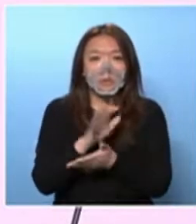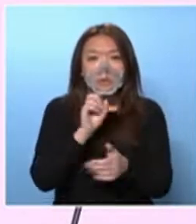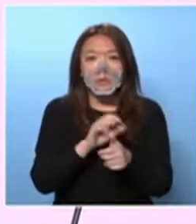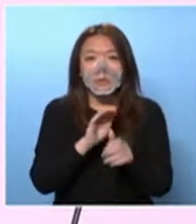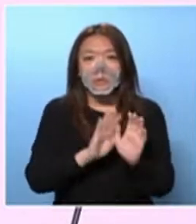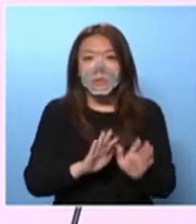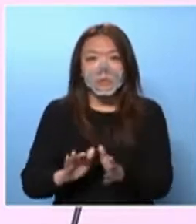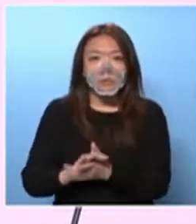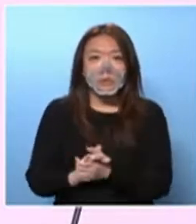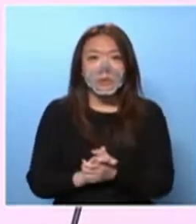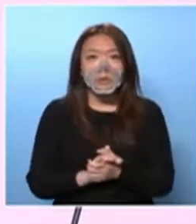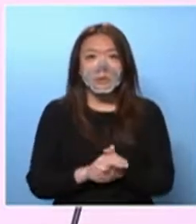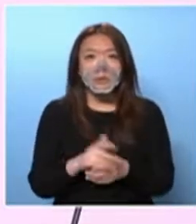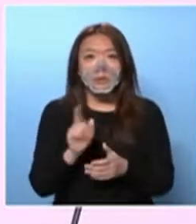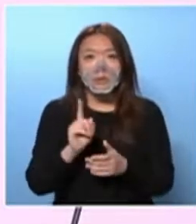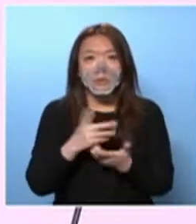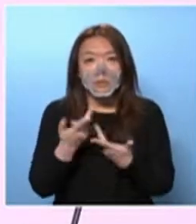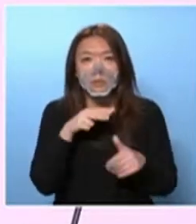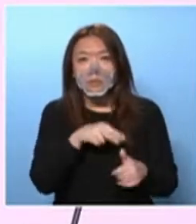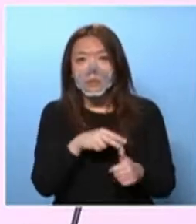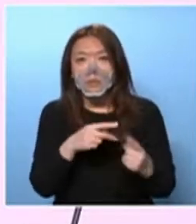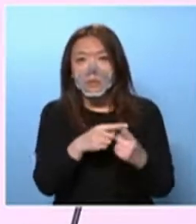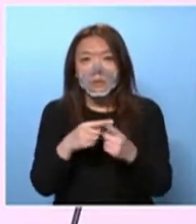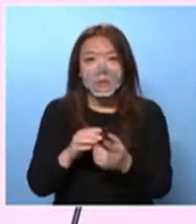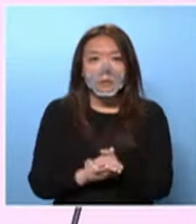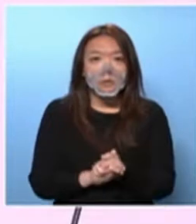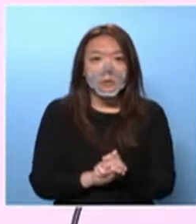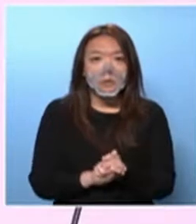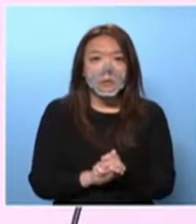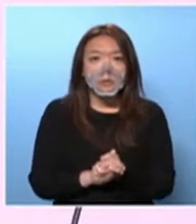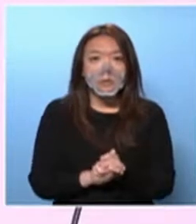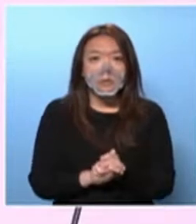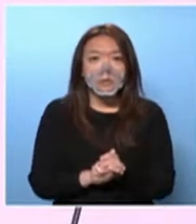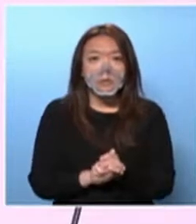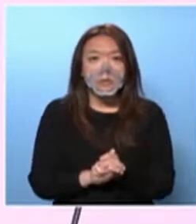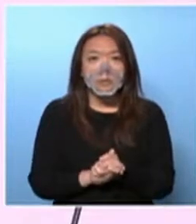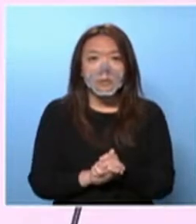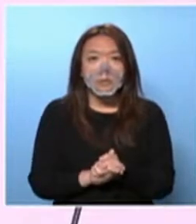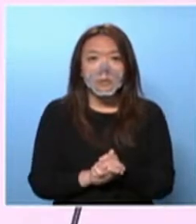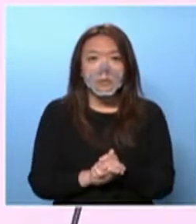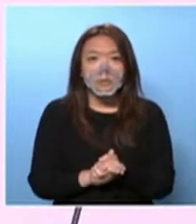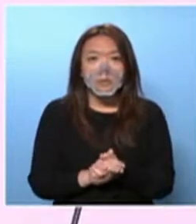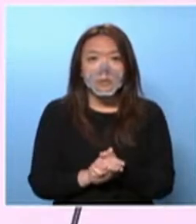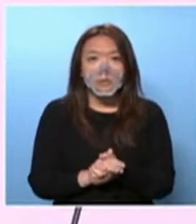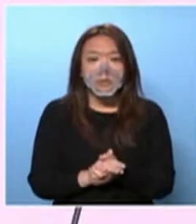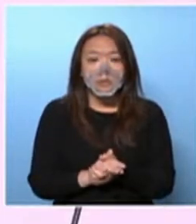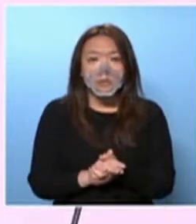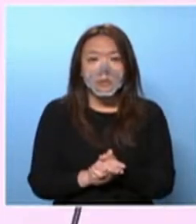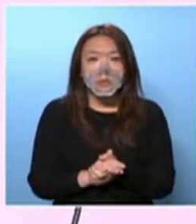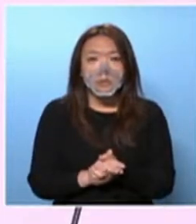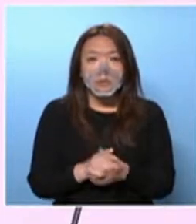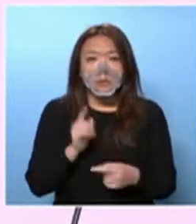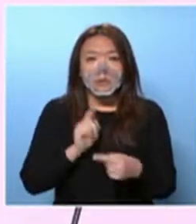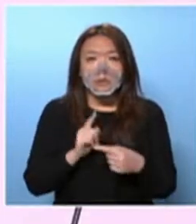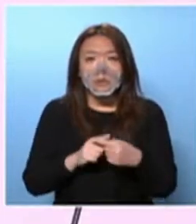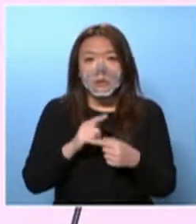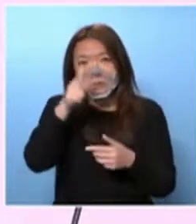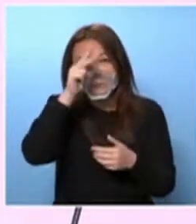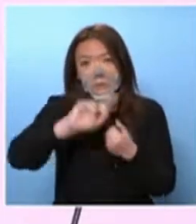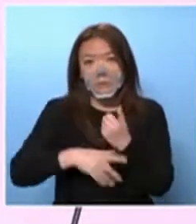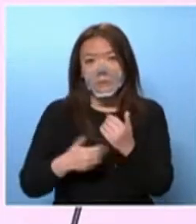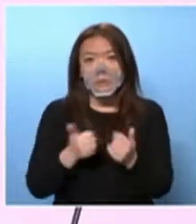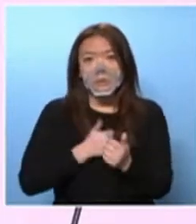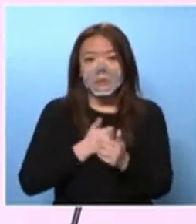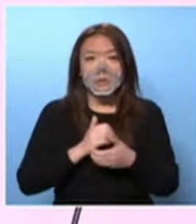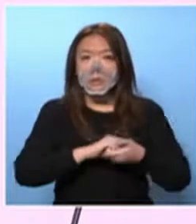IP consultation service, IP Manager Scheme Plus, and other training programs, and collaborates with the